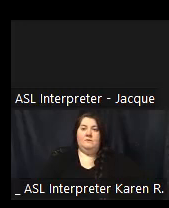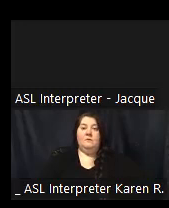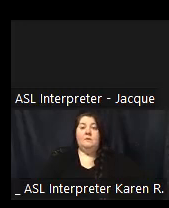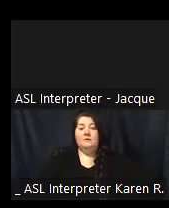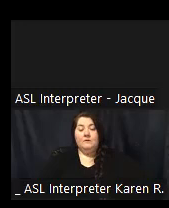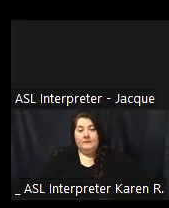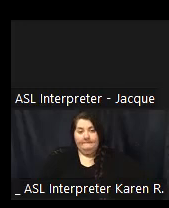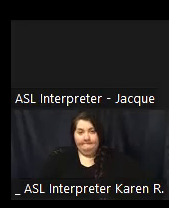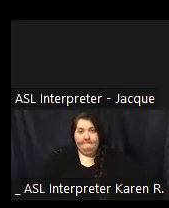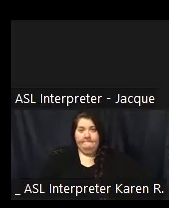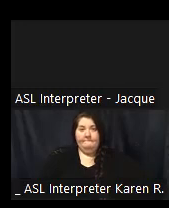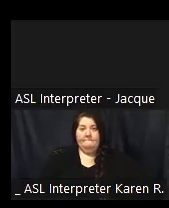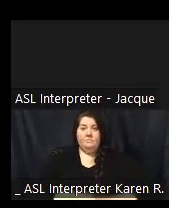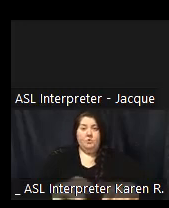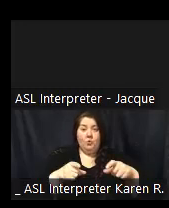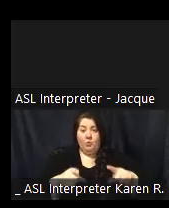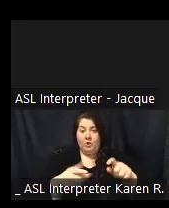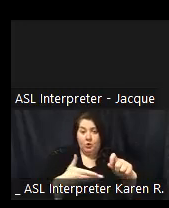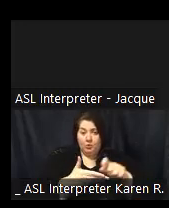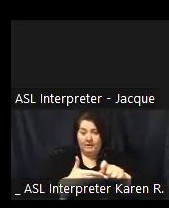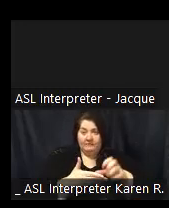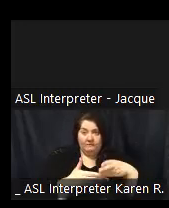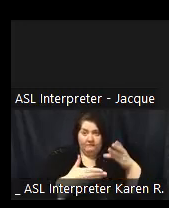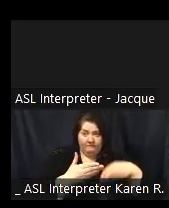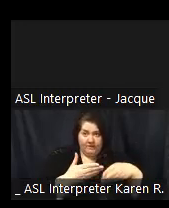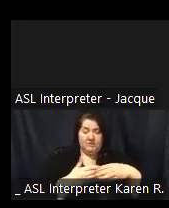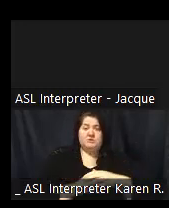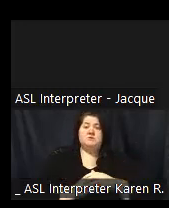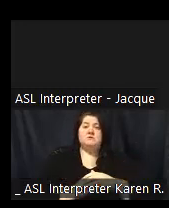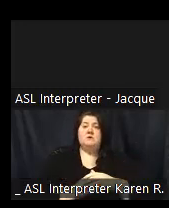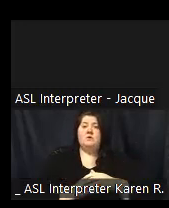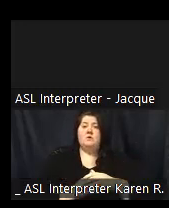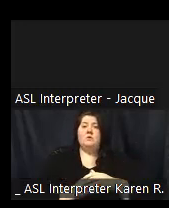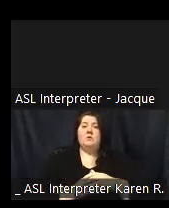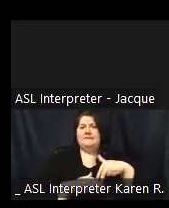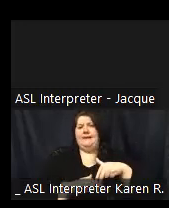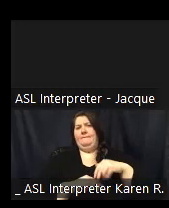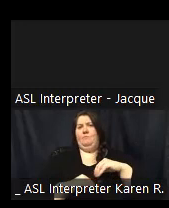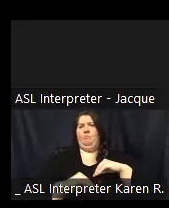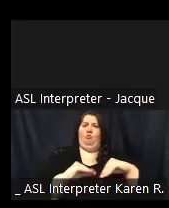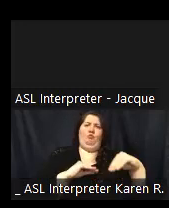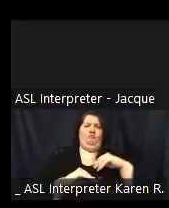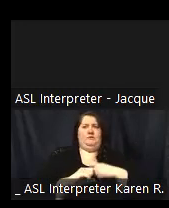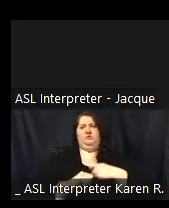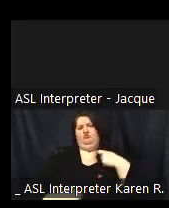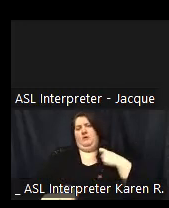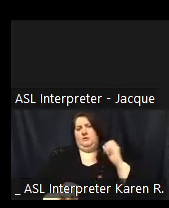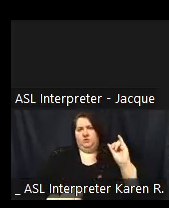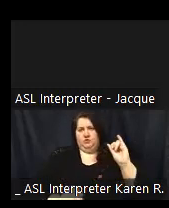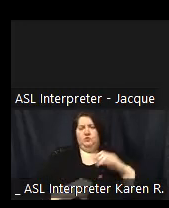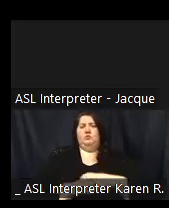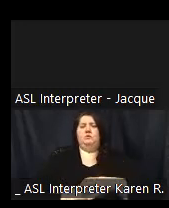And while you're writing, if you finish, I want to invite you to get up and wiggle or stretch or